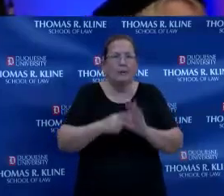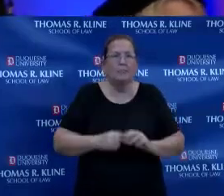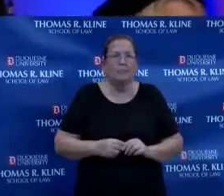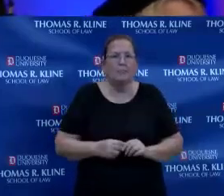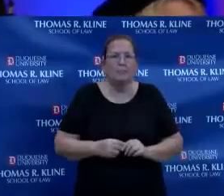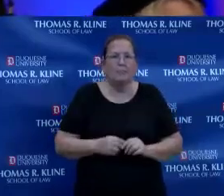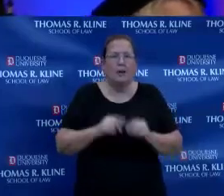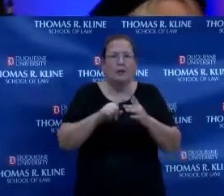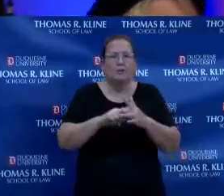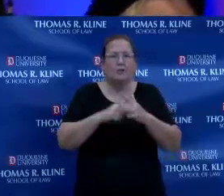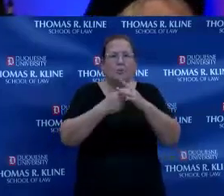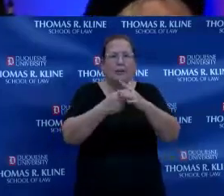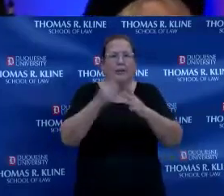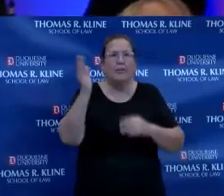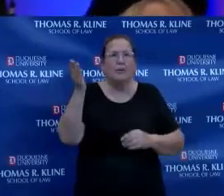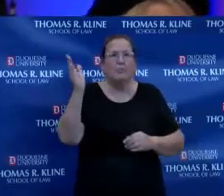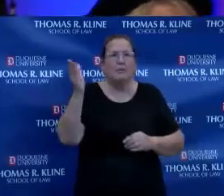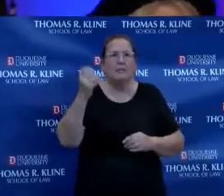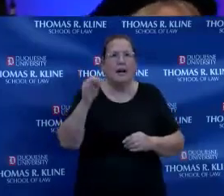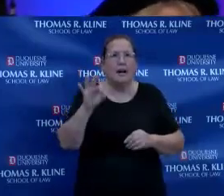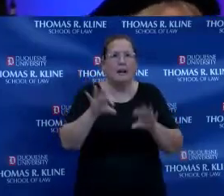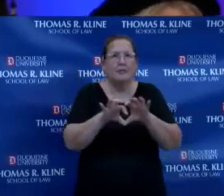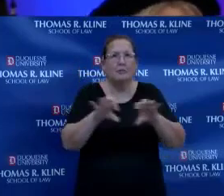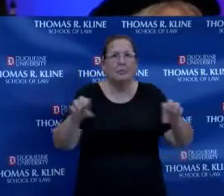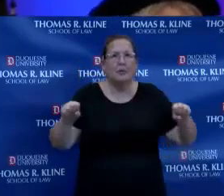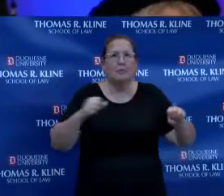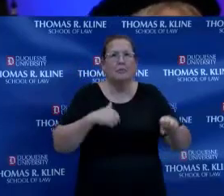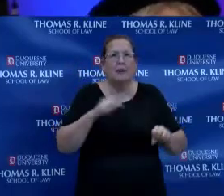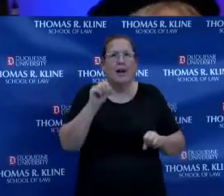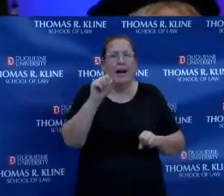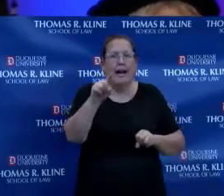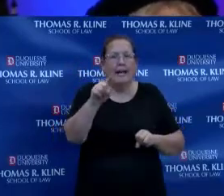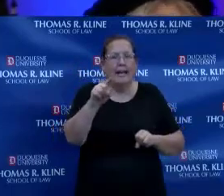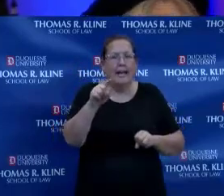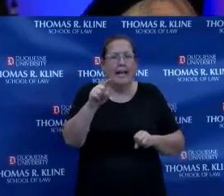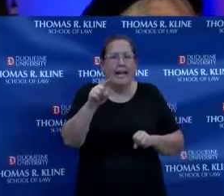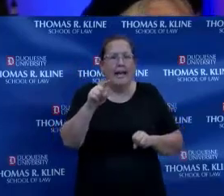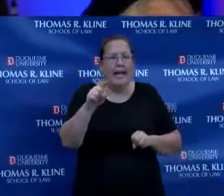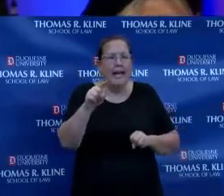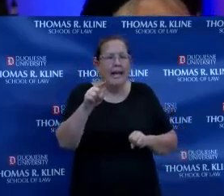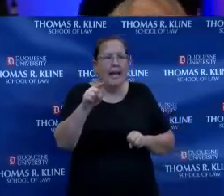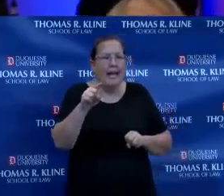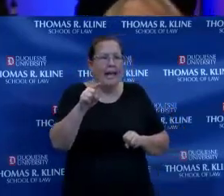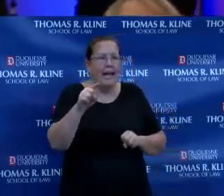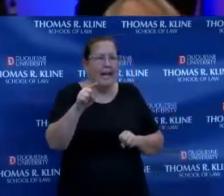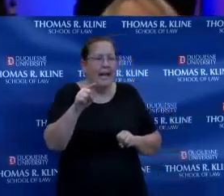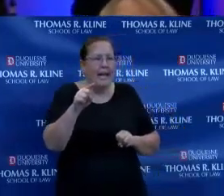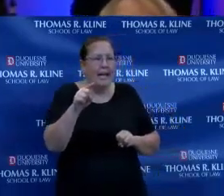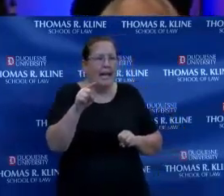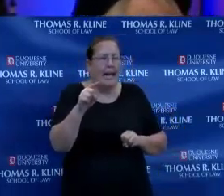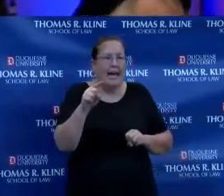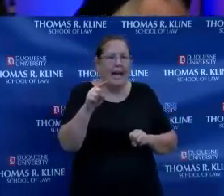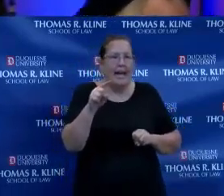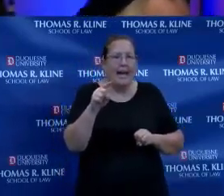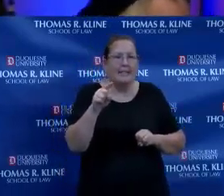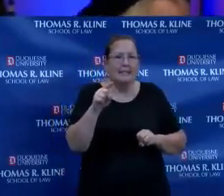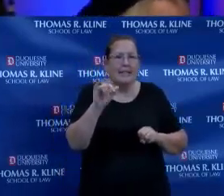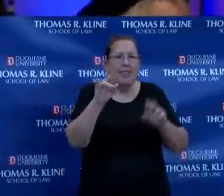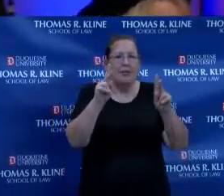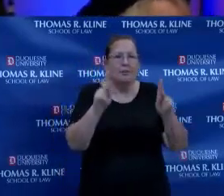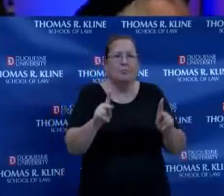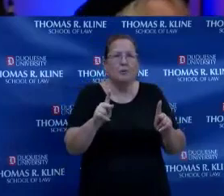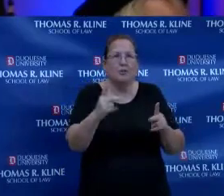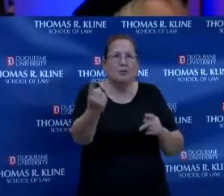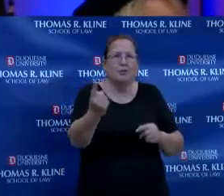To begin the presentation of diplomas, I ask that Associate Dean for Students, Ella Quisnick, come forward and announce